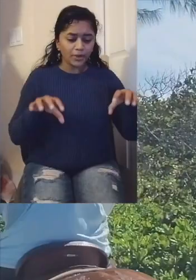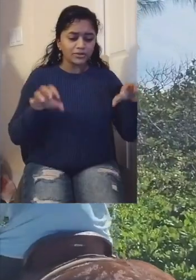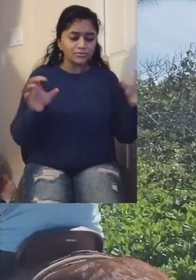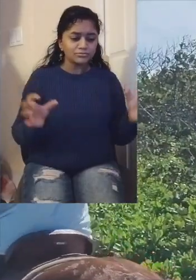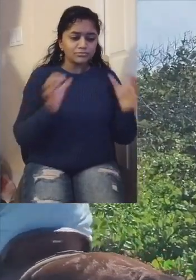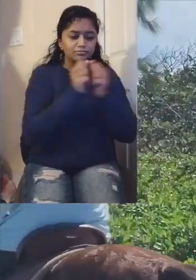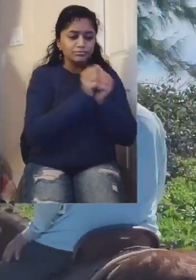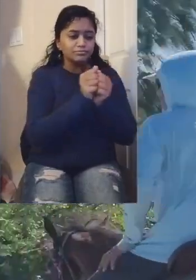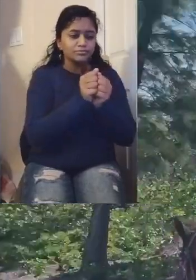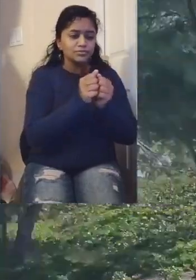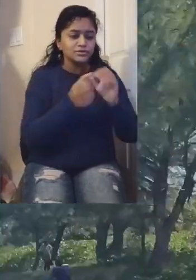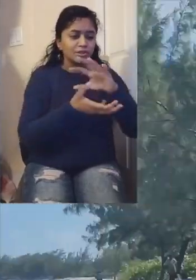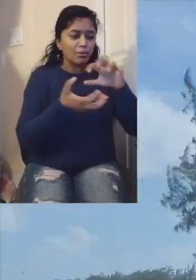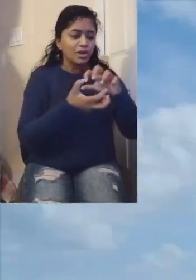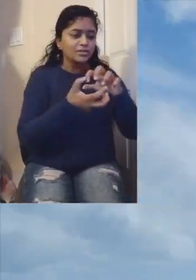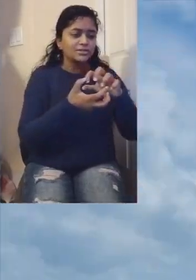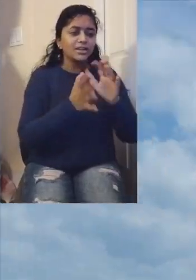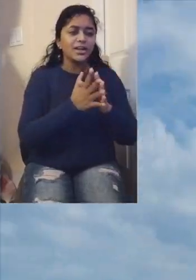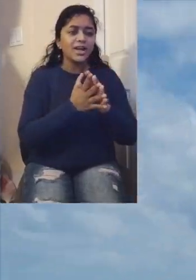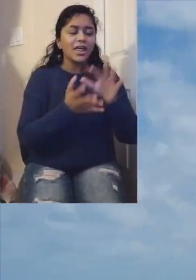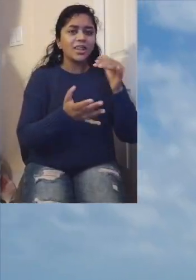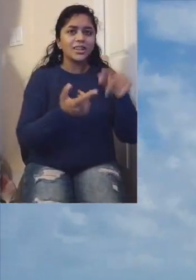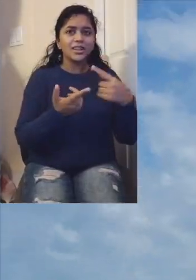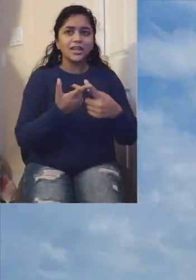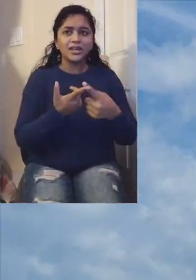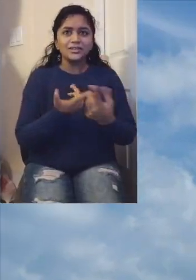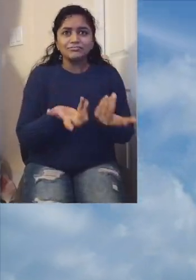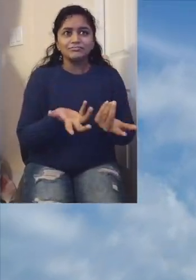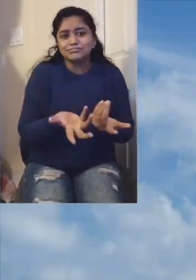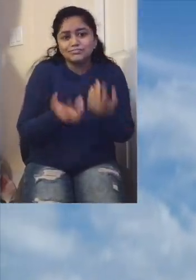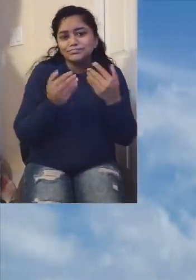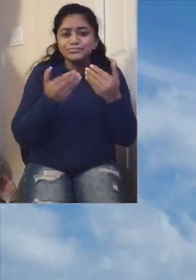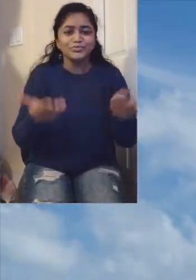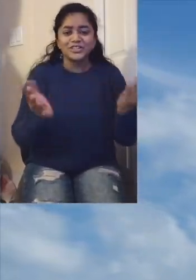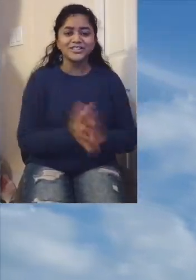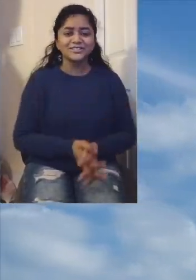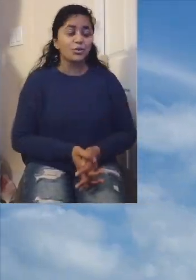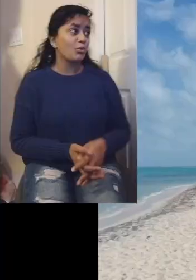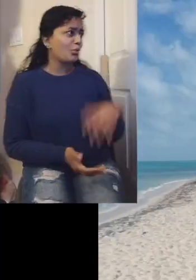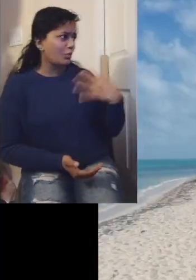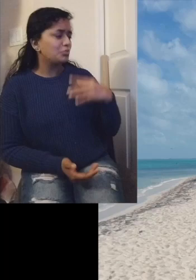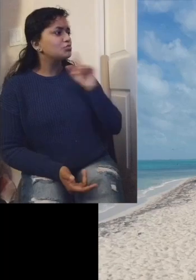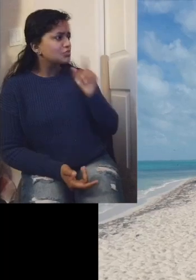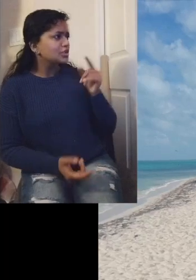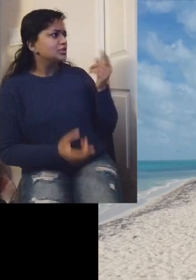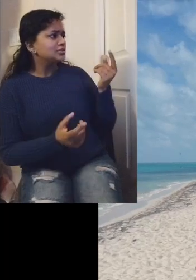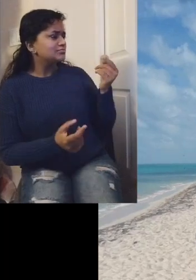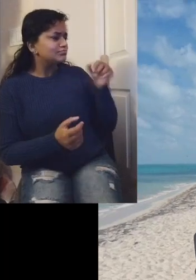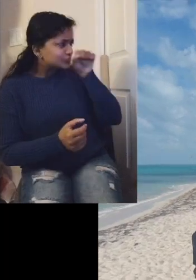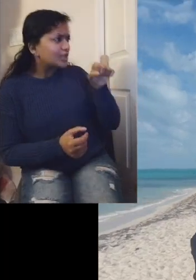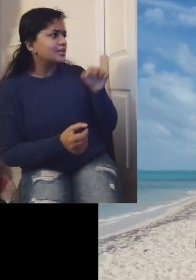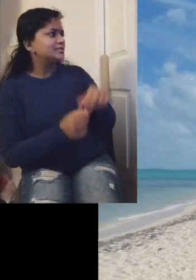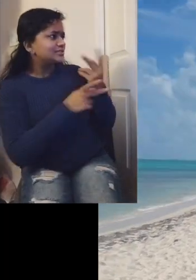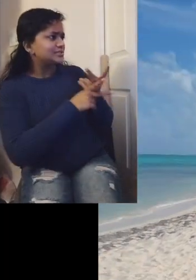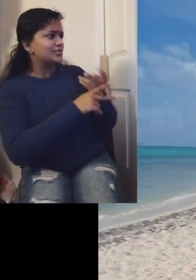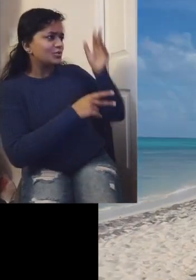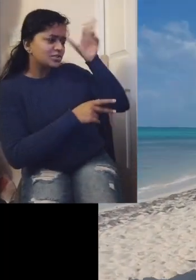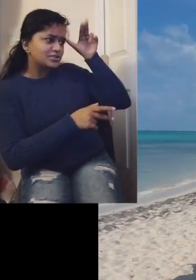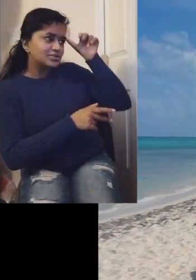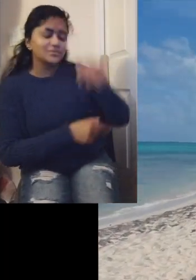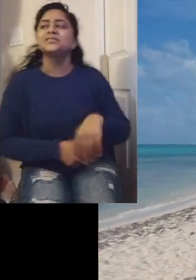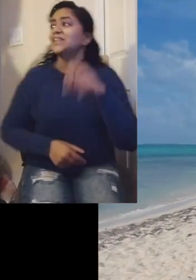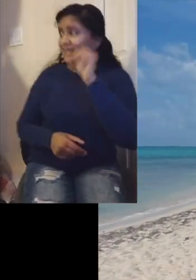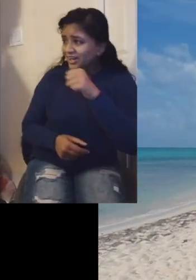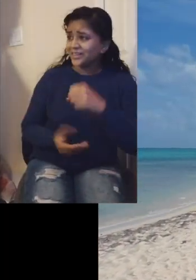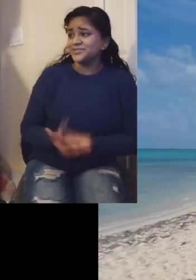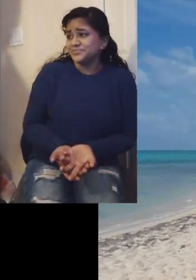Well, the history would just be like down here on Barker's Beach. This actually used to be a